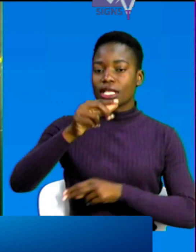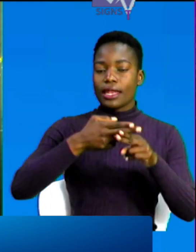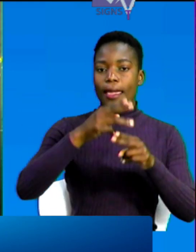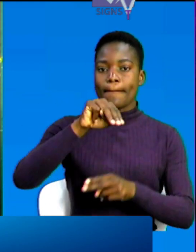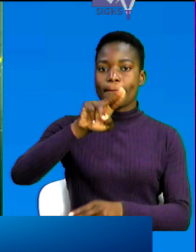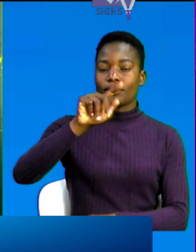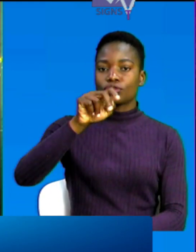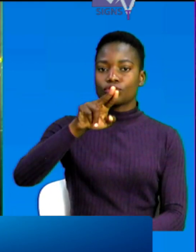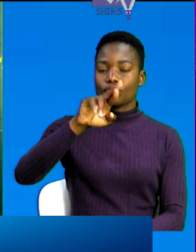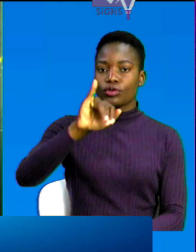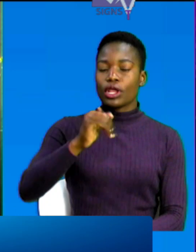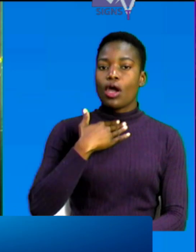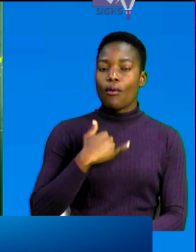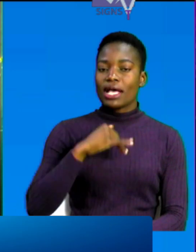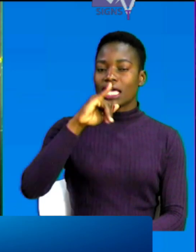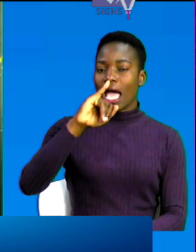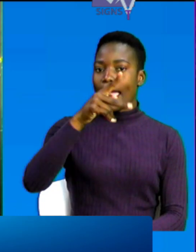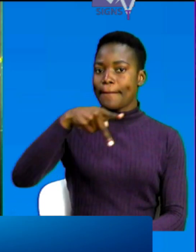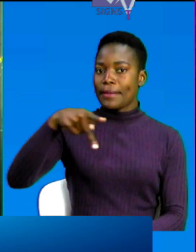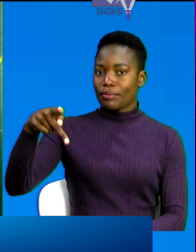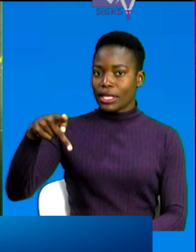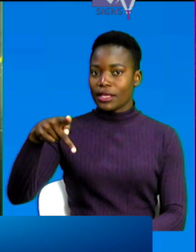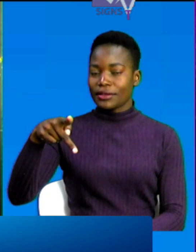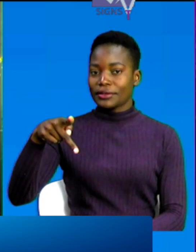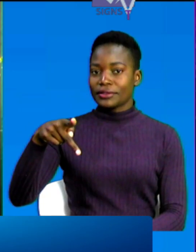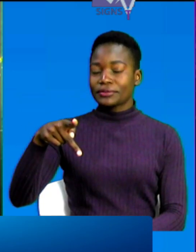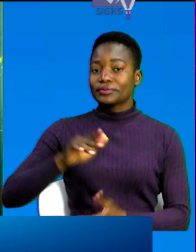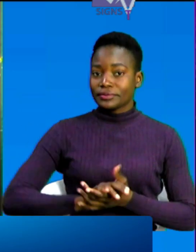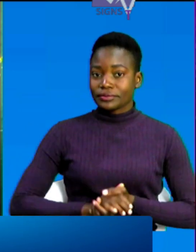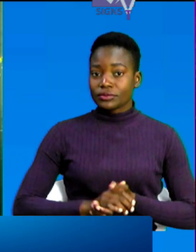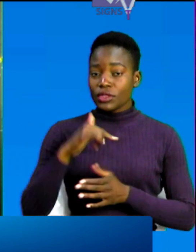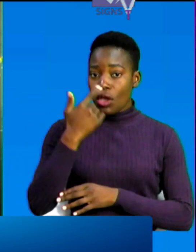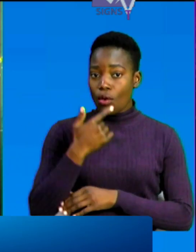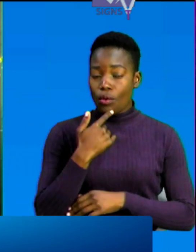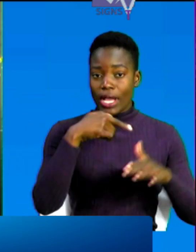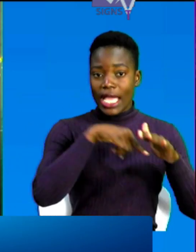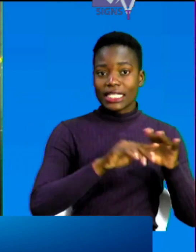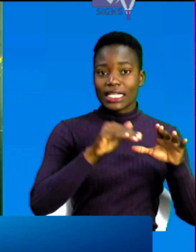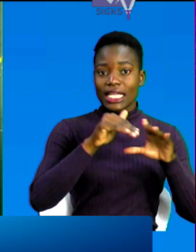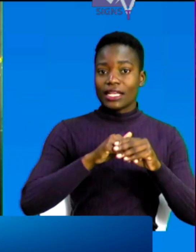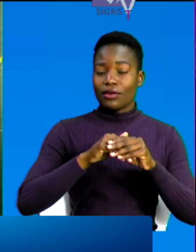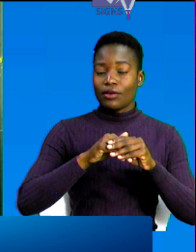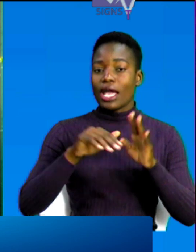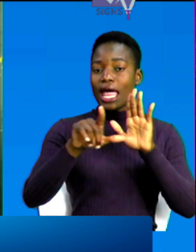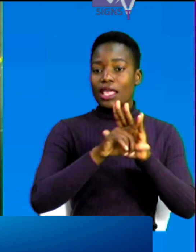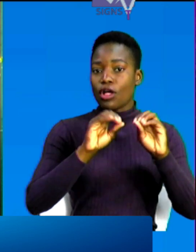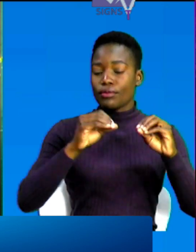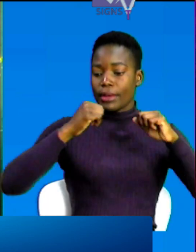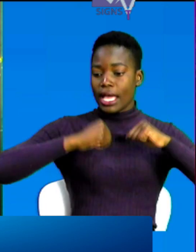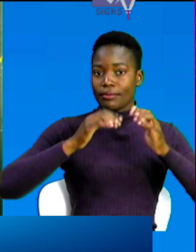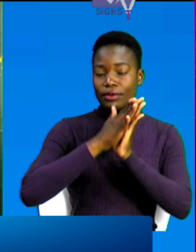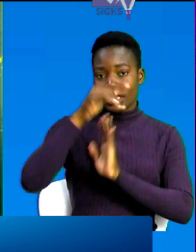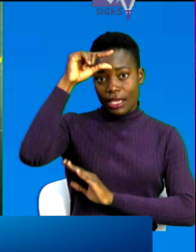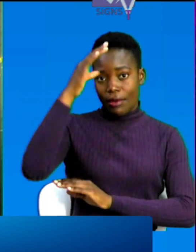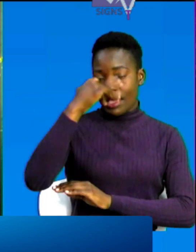Muturi wants owners of independent power producers IPPs who entered into an alleged illegal agreement with the government